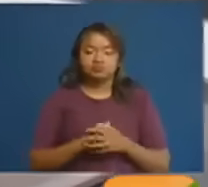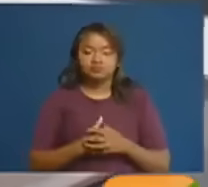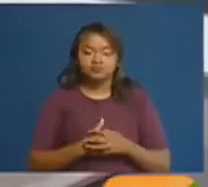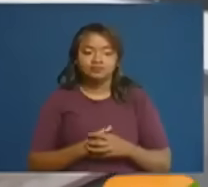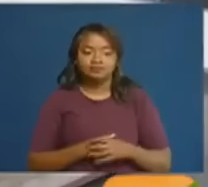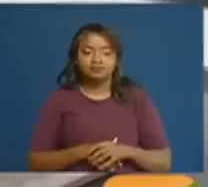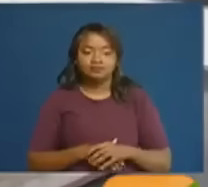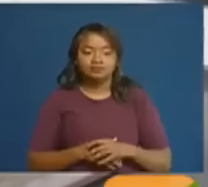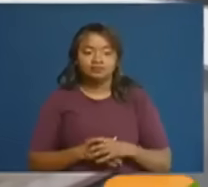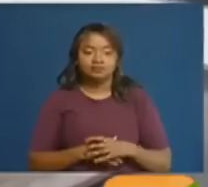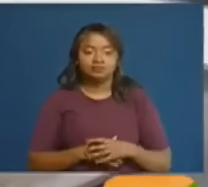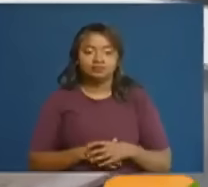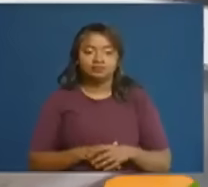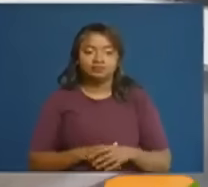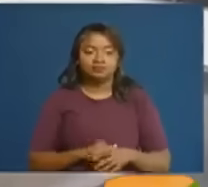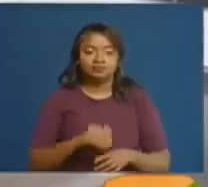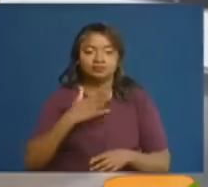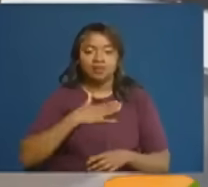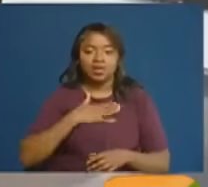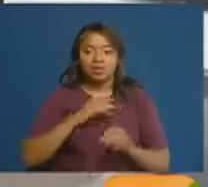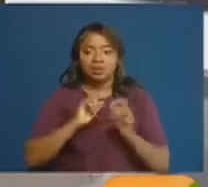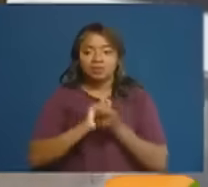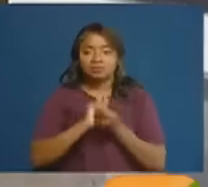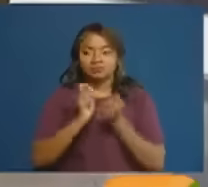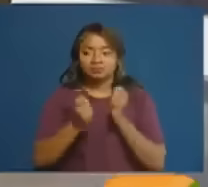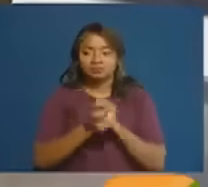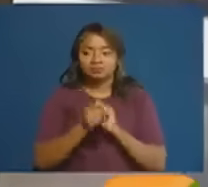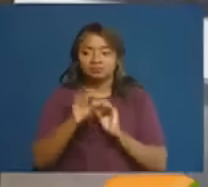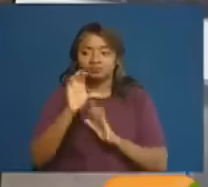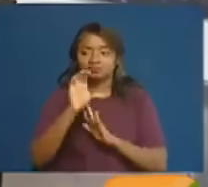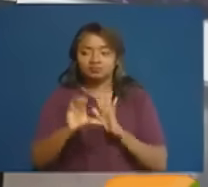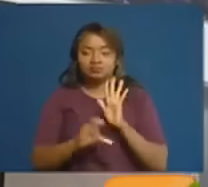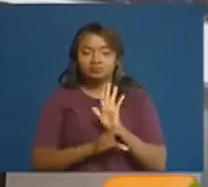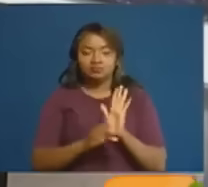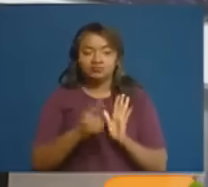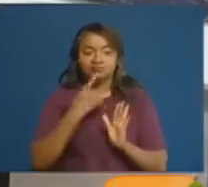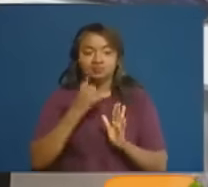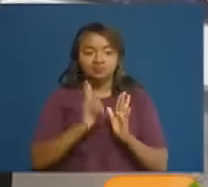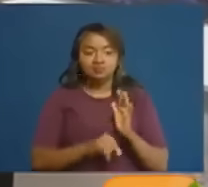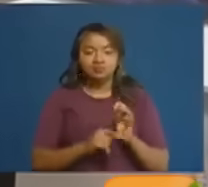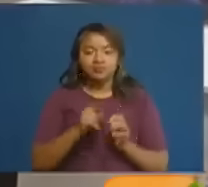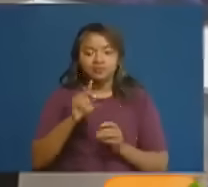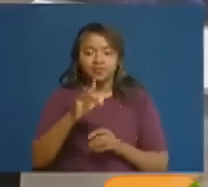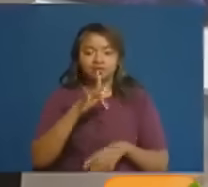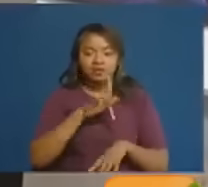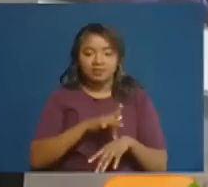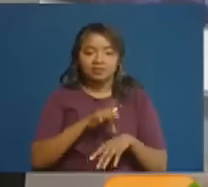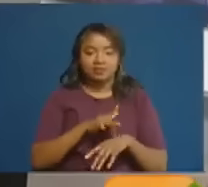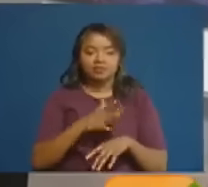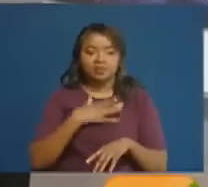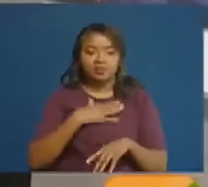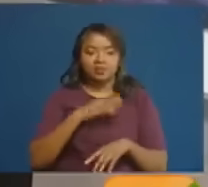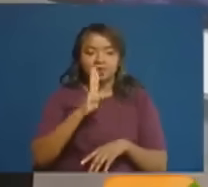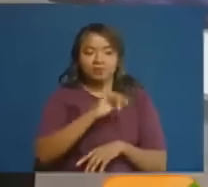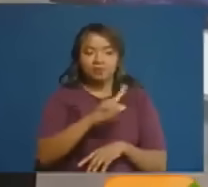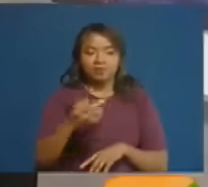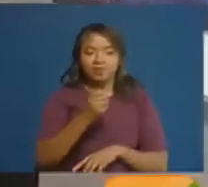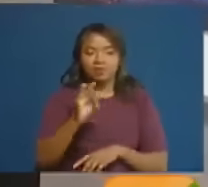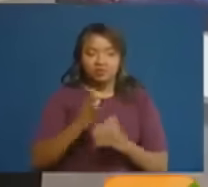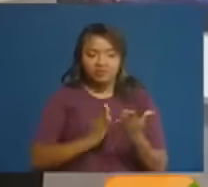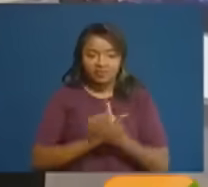our transformative constitution mandates that law enforcement operates strictly within the confines of the Bill of Rights and the law. And Article